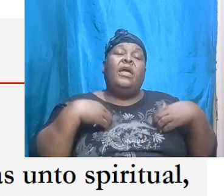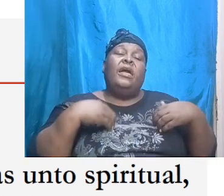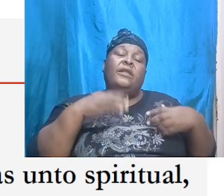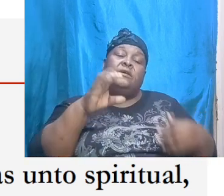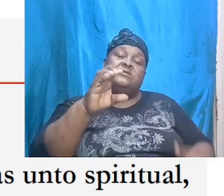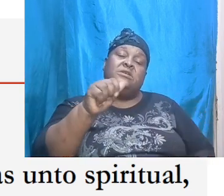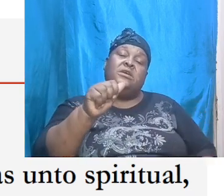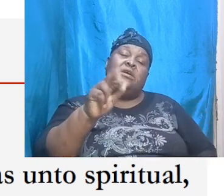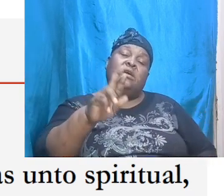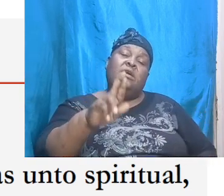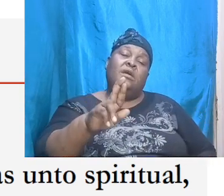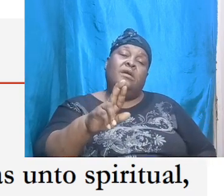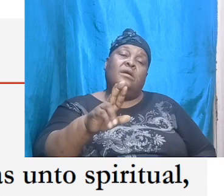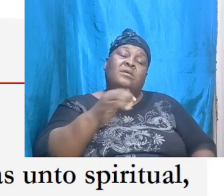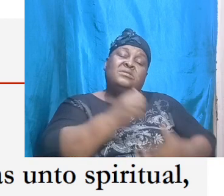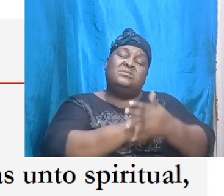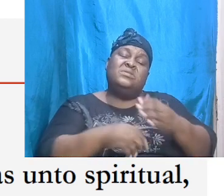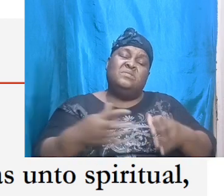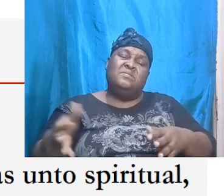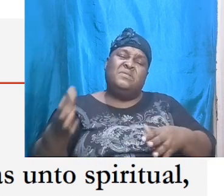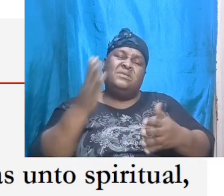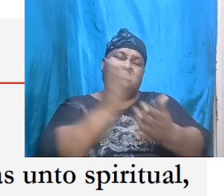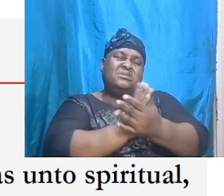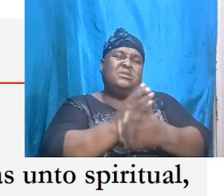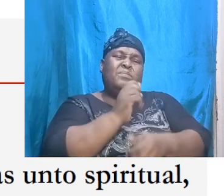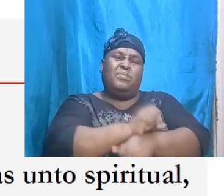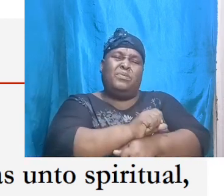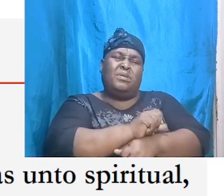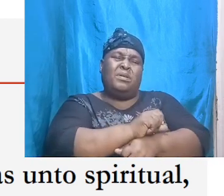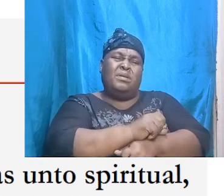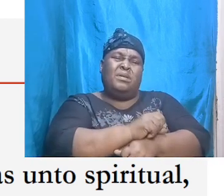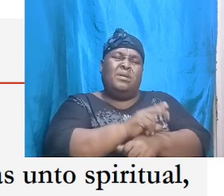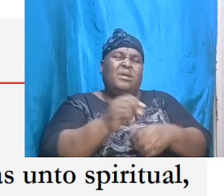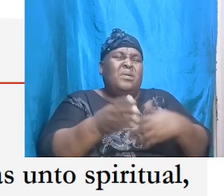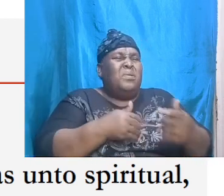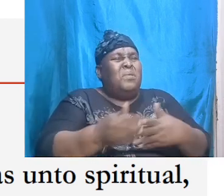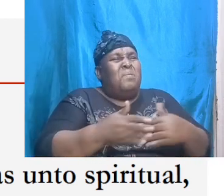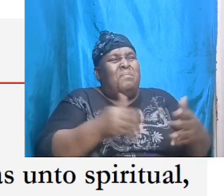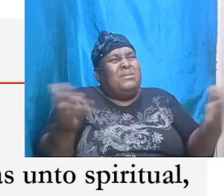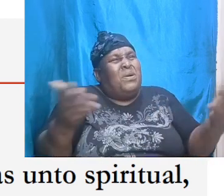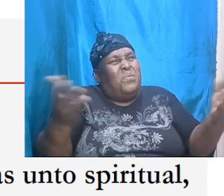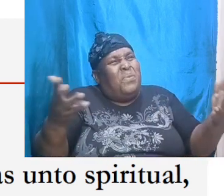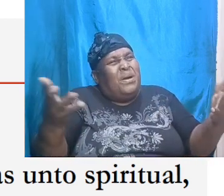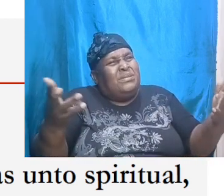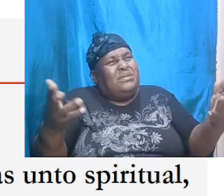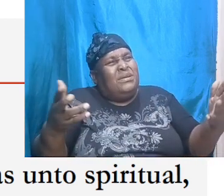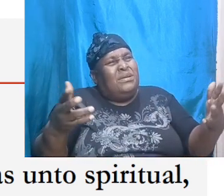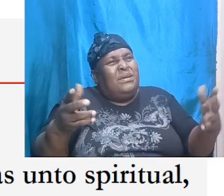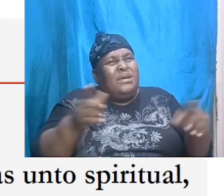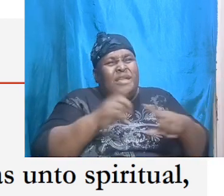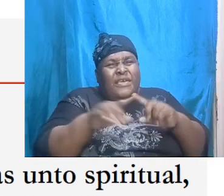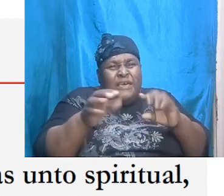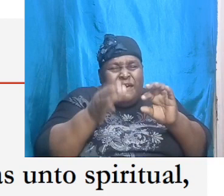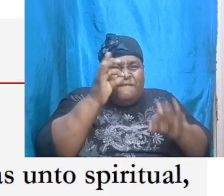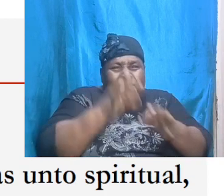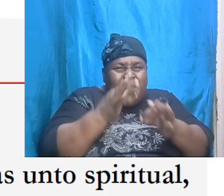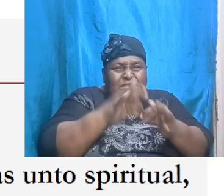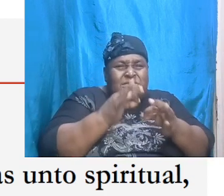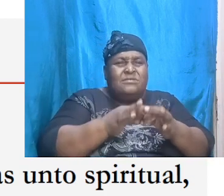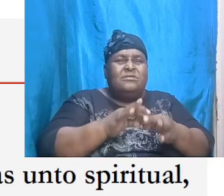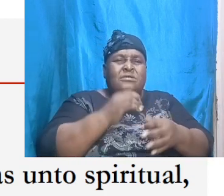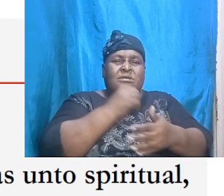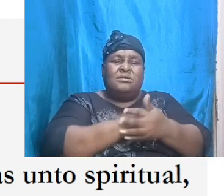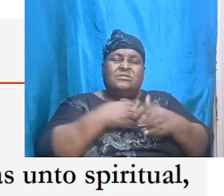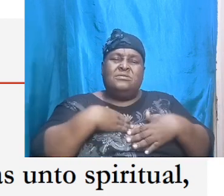car, something to stop work. I mean, I said to myself, say, no matter what I do, we can't figure out what it was. All thing for, somebody said, go check your